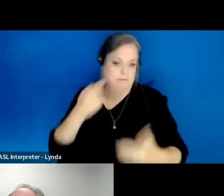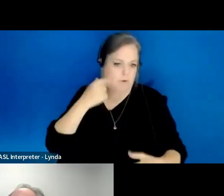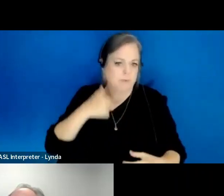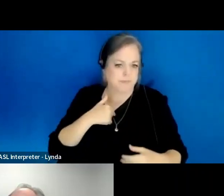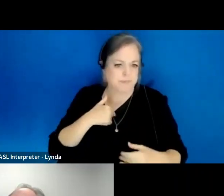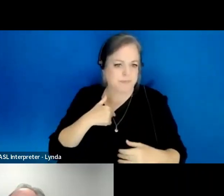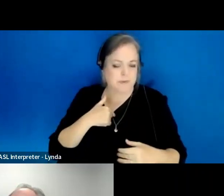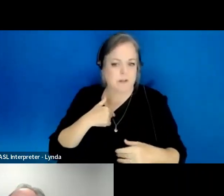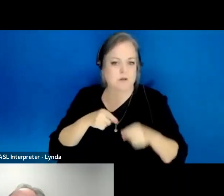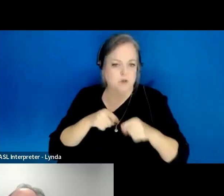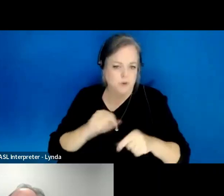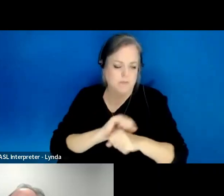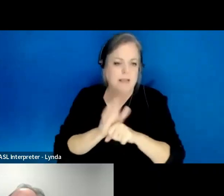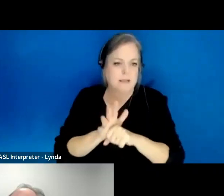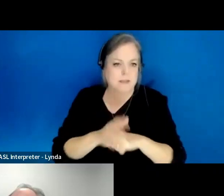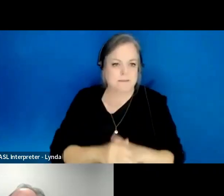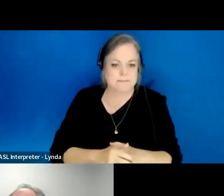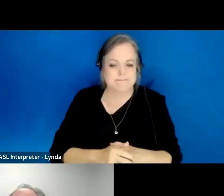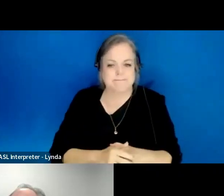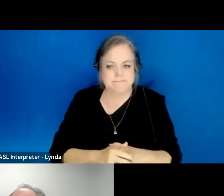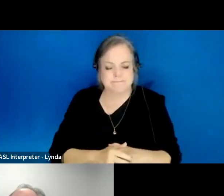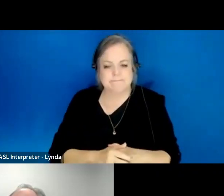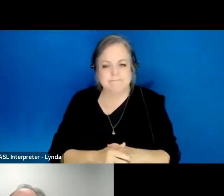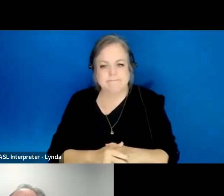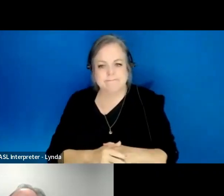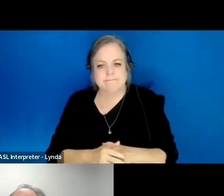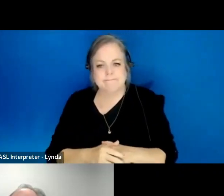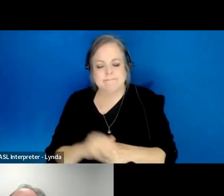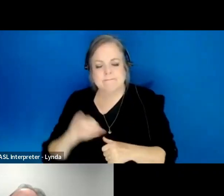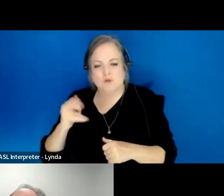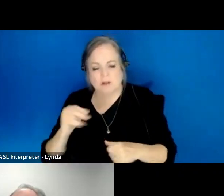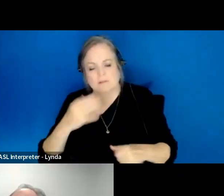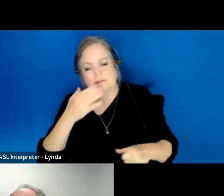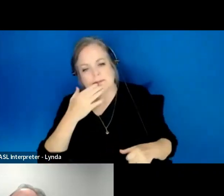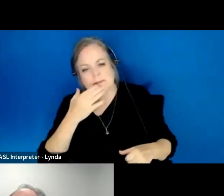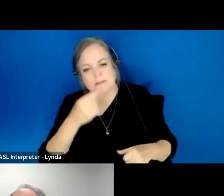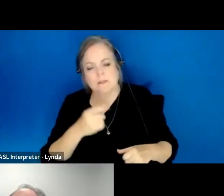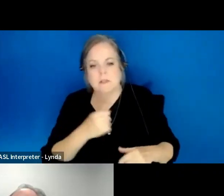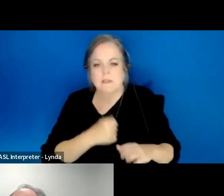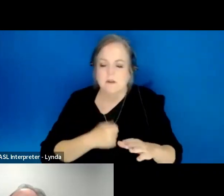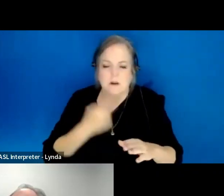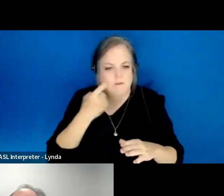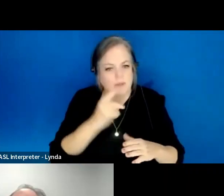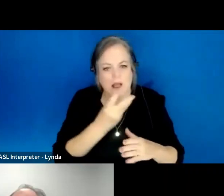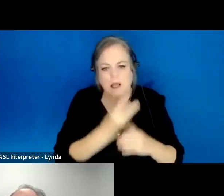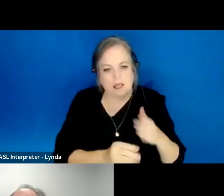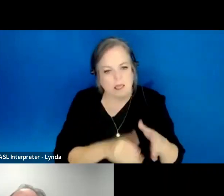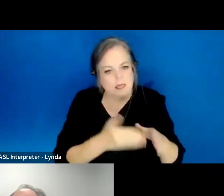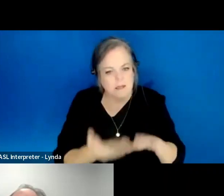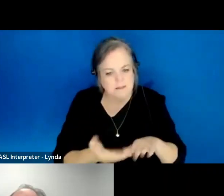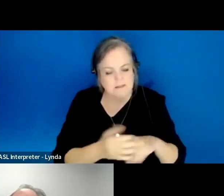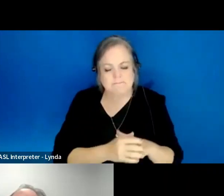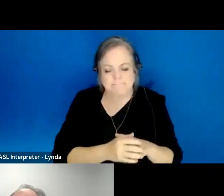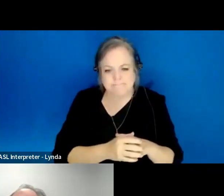in the pandemic. Thank you. Yeah. And again, sorry for that loss.